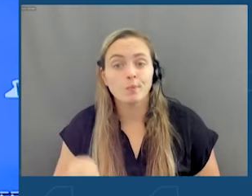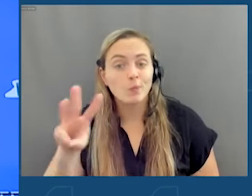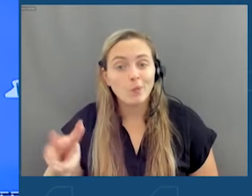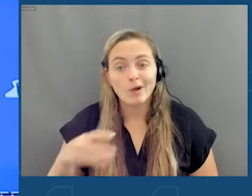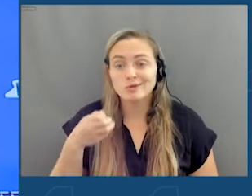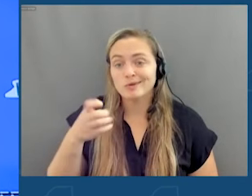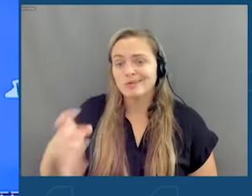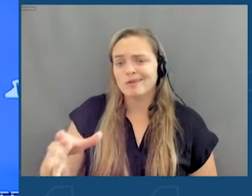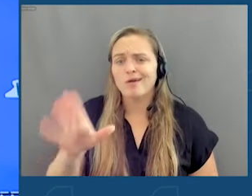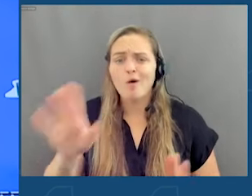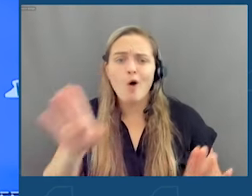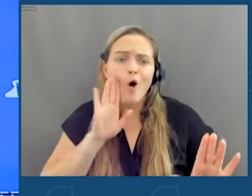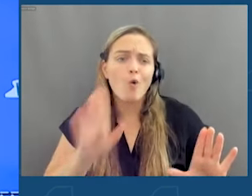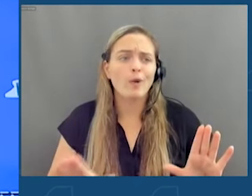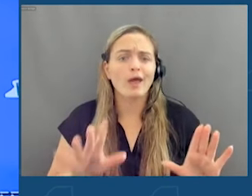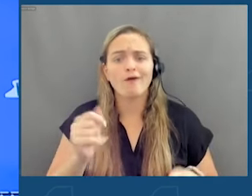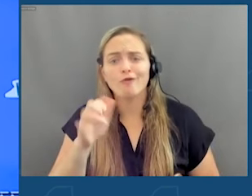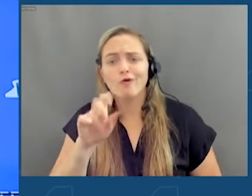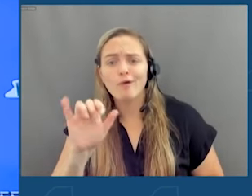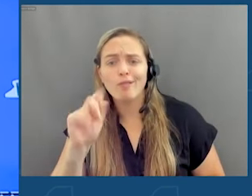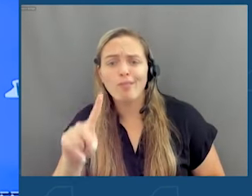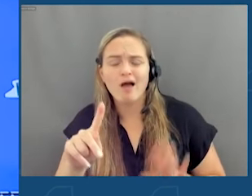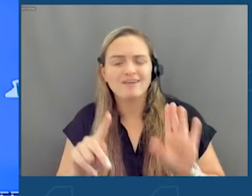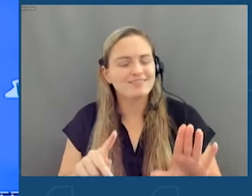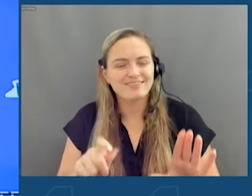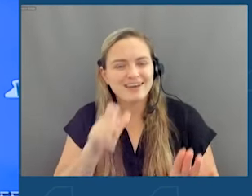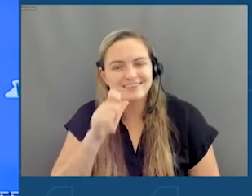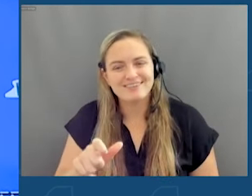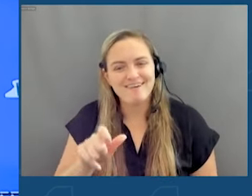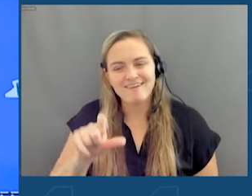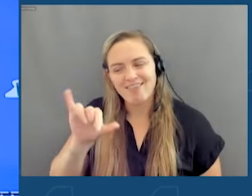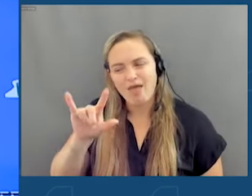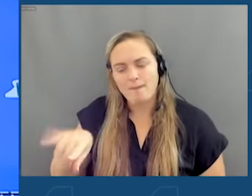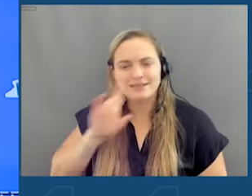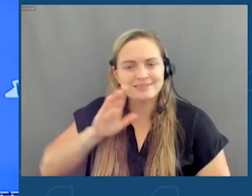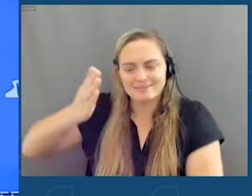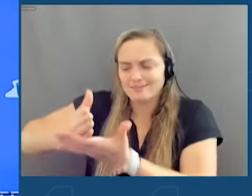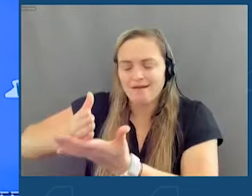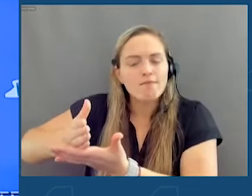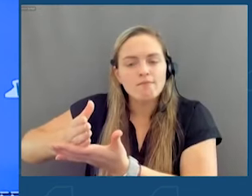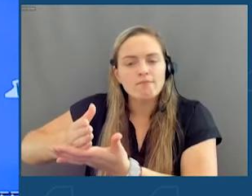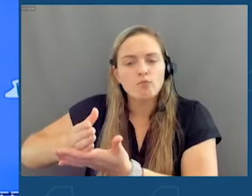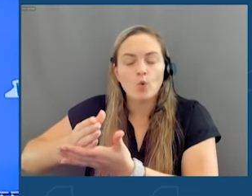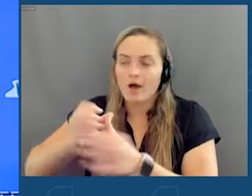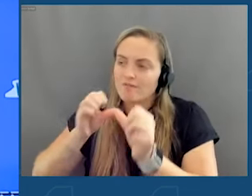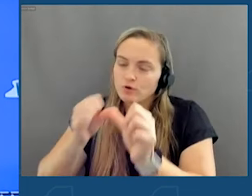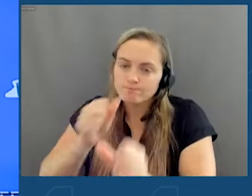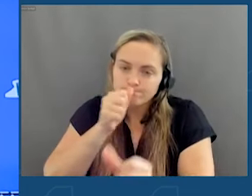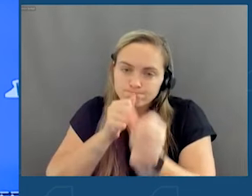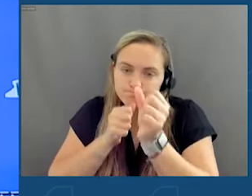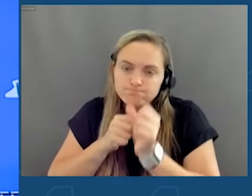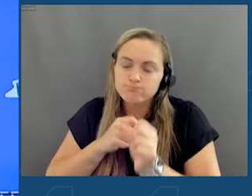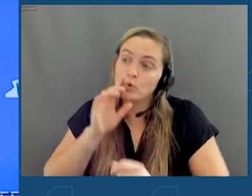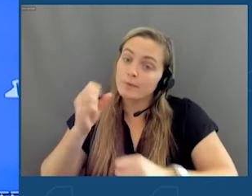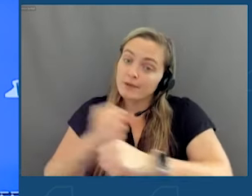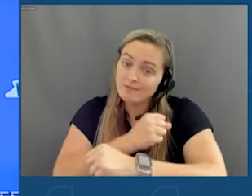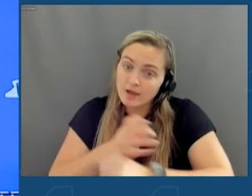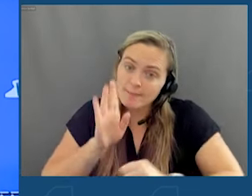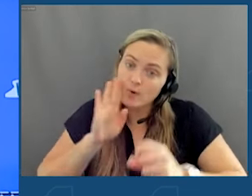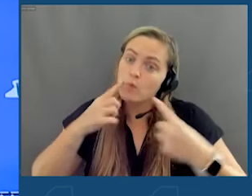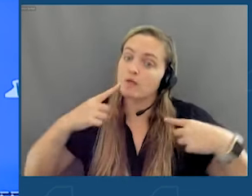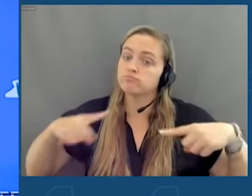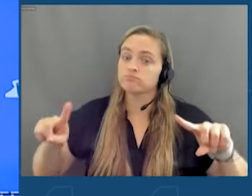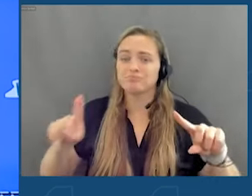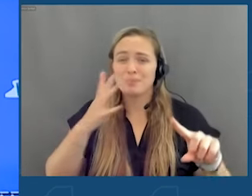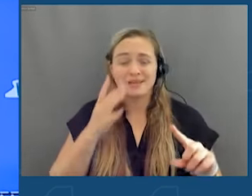who keeps saying we have gridlock. It's not gridlock. It's lobbyists stopping them. And we're going to have to push through this, and that's why it's going to be a fight, but it's one we're going to get done, because